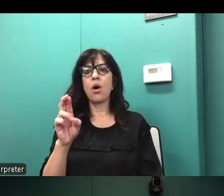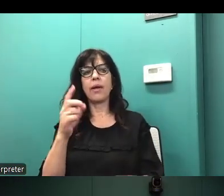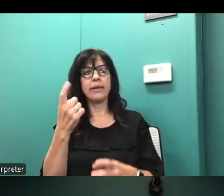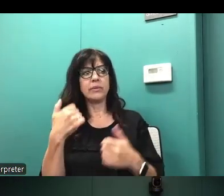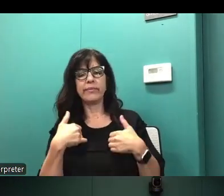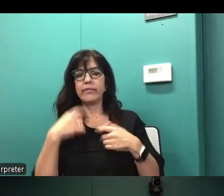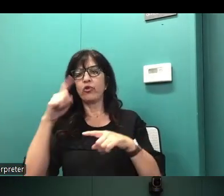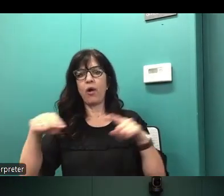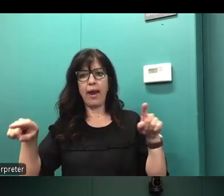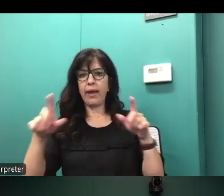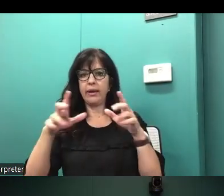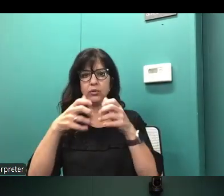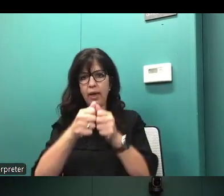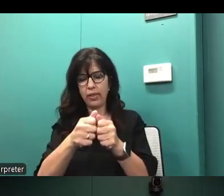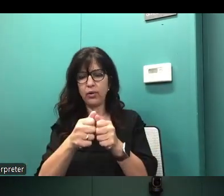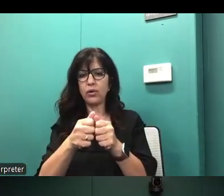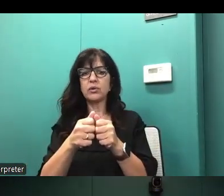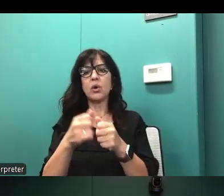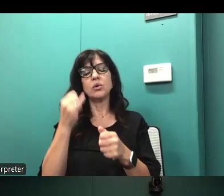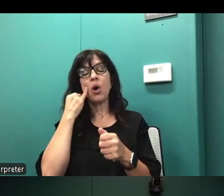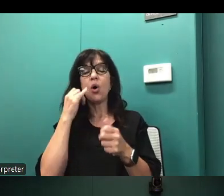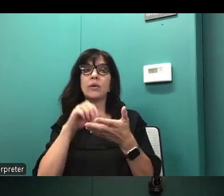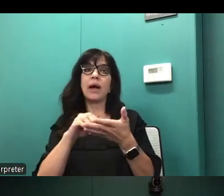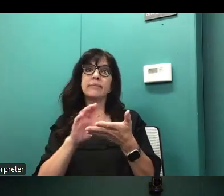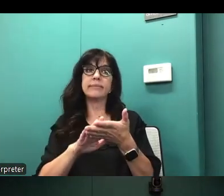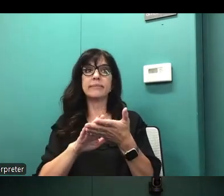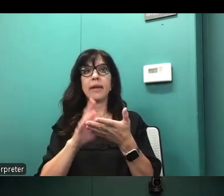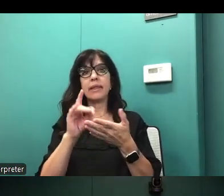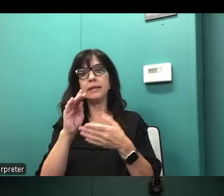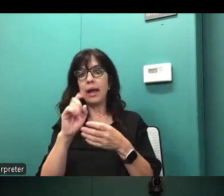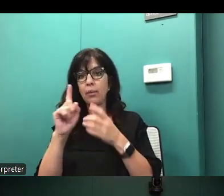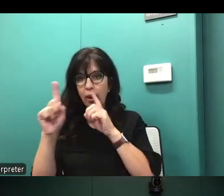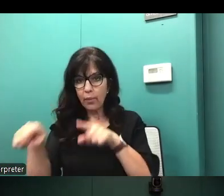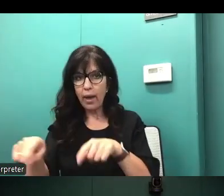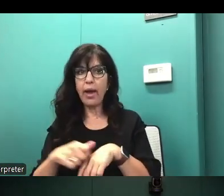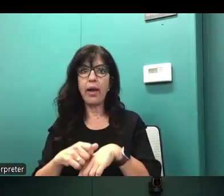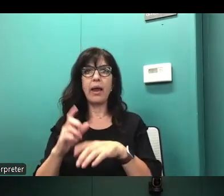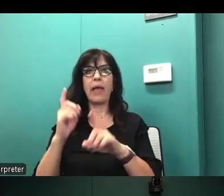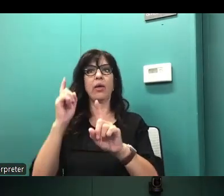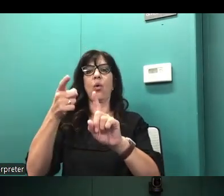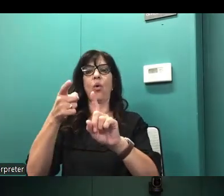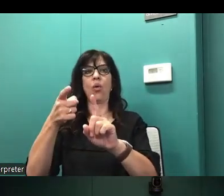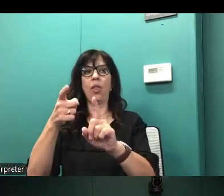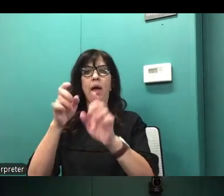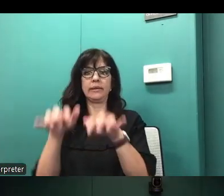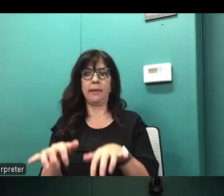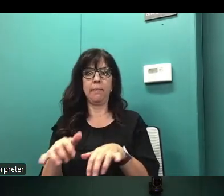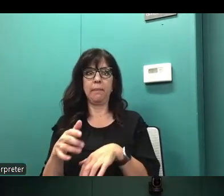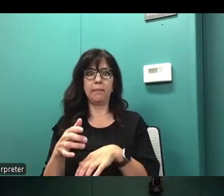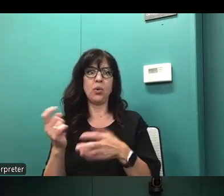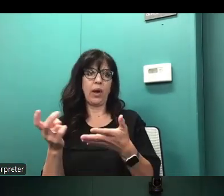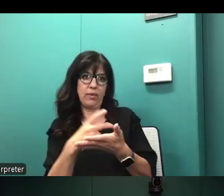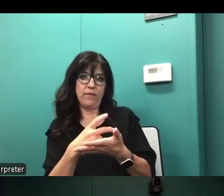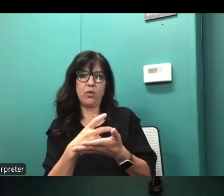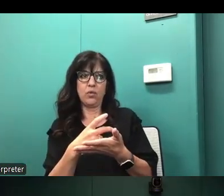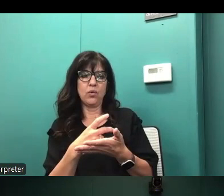variety together. So, okay, say I put the date I went, and then I just put the goal in here so I can